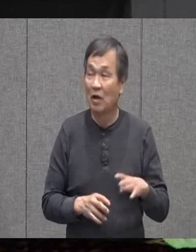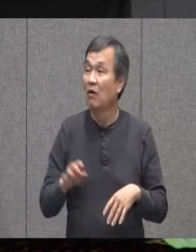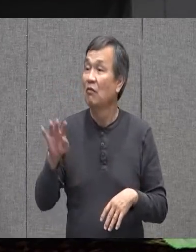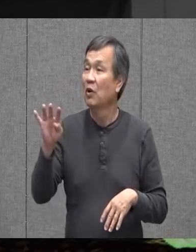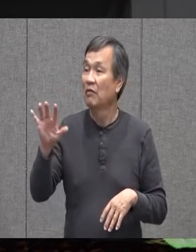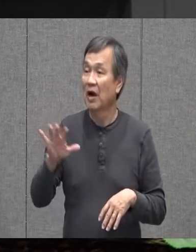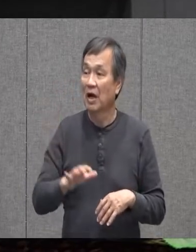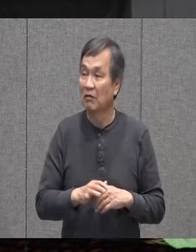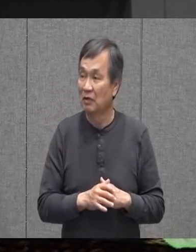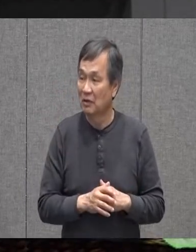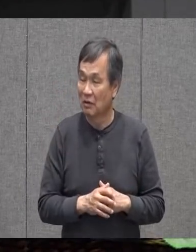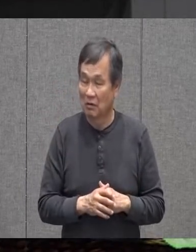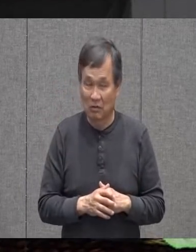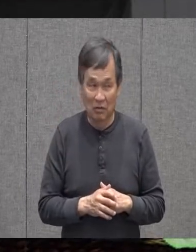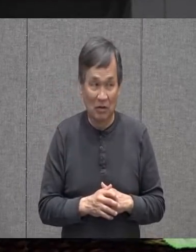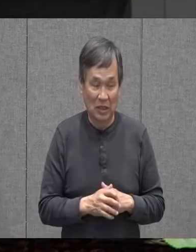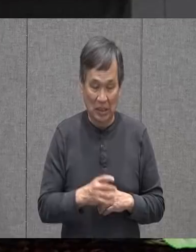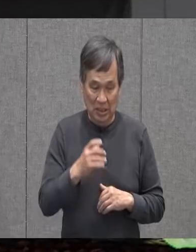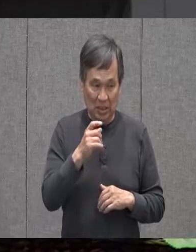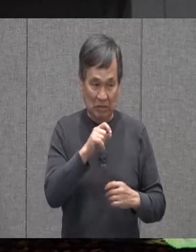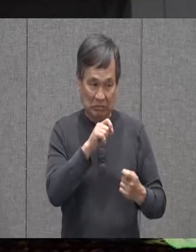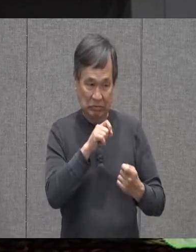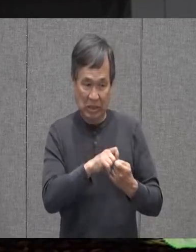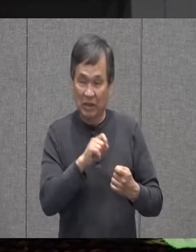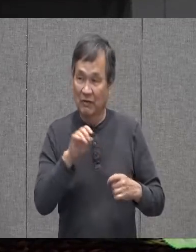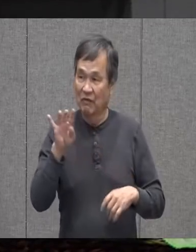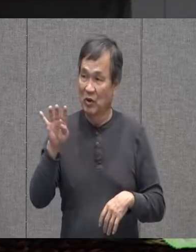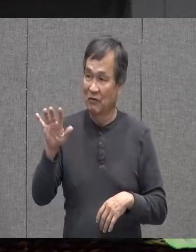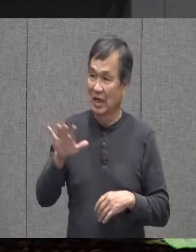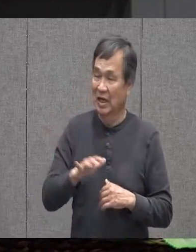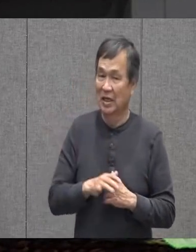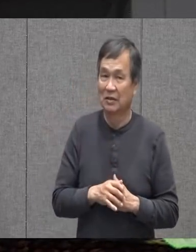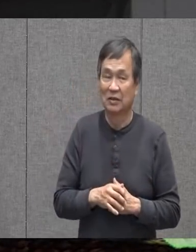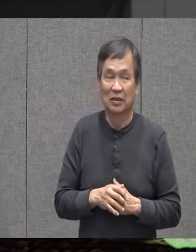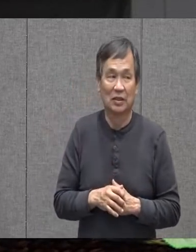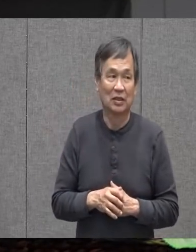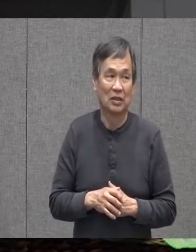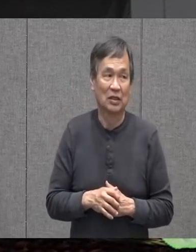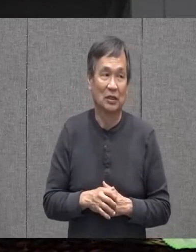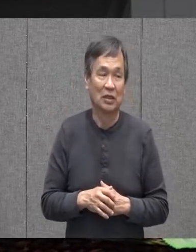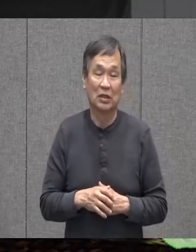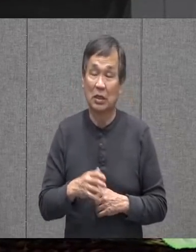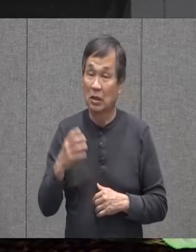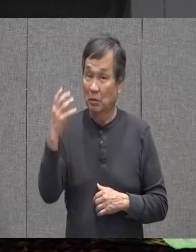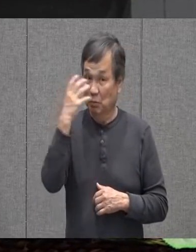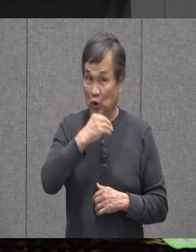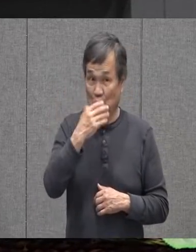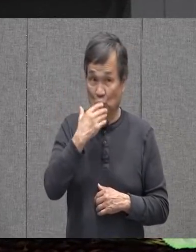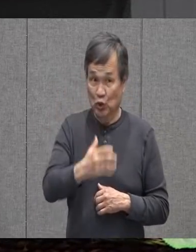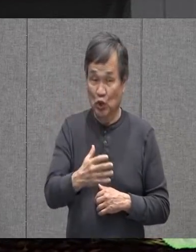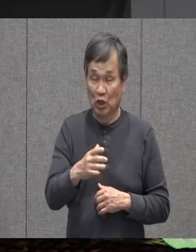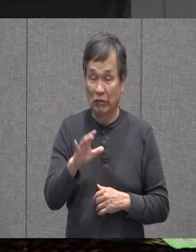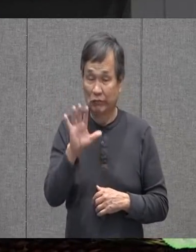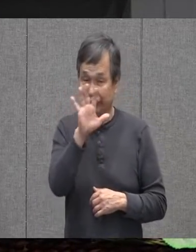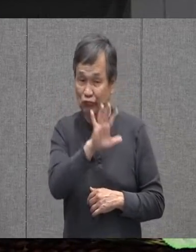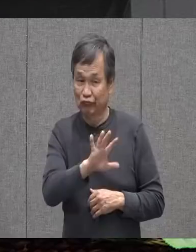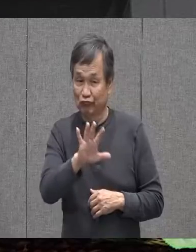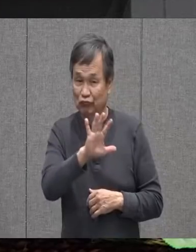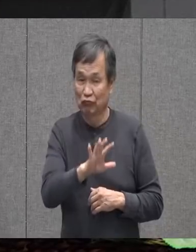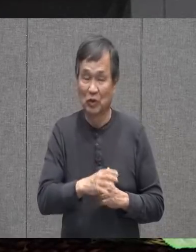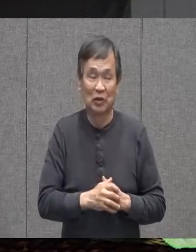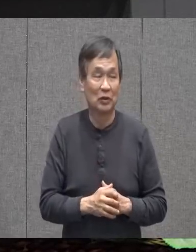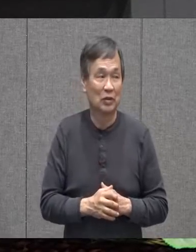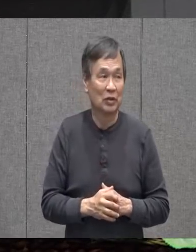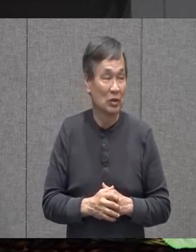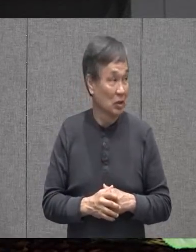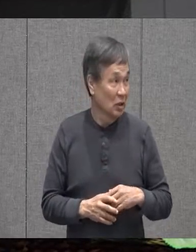45. I just counted and I got 45. I was pretty close, says his friend.